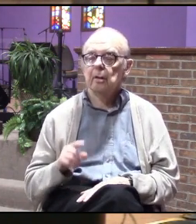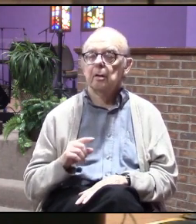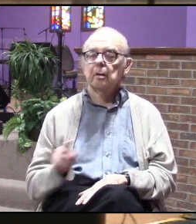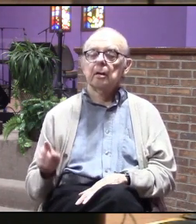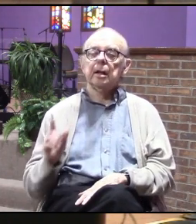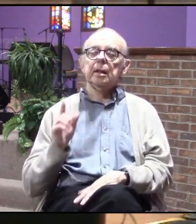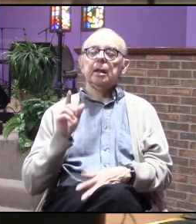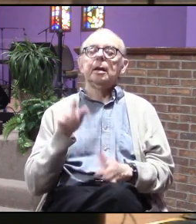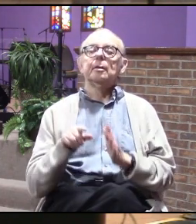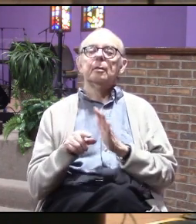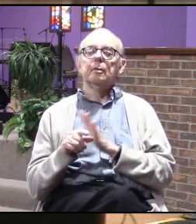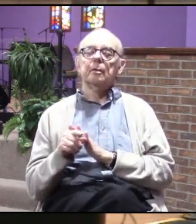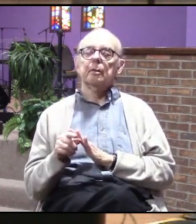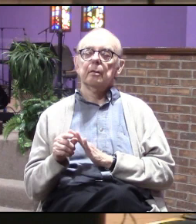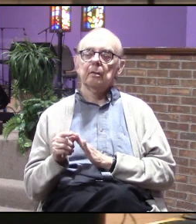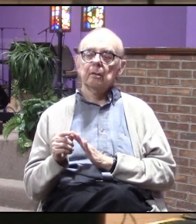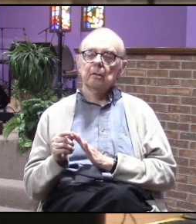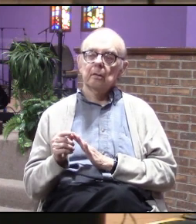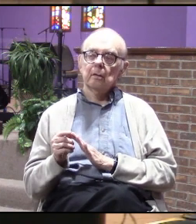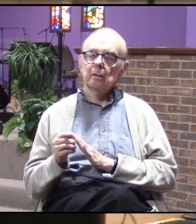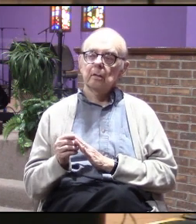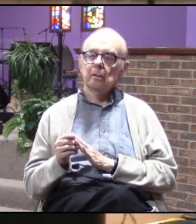them later.